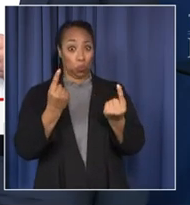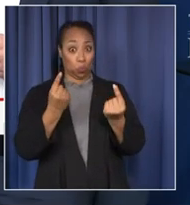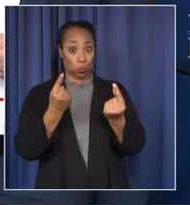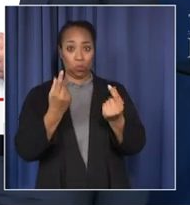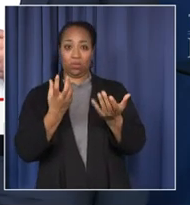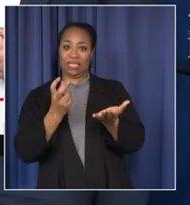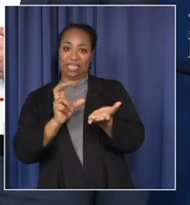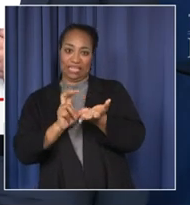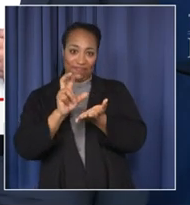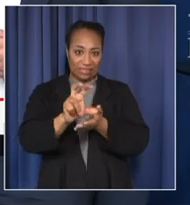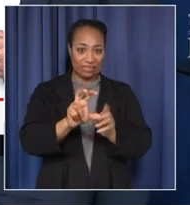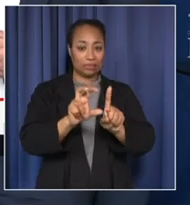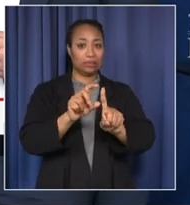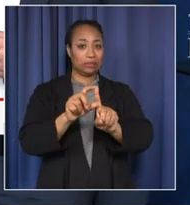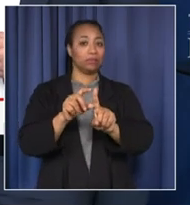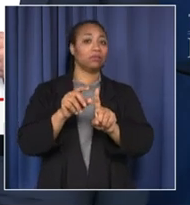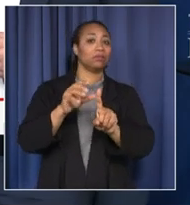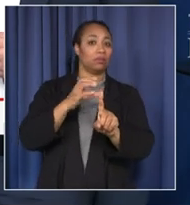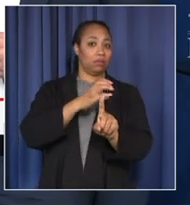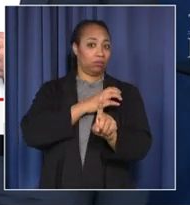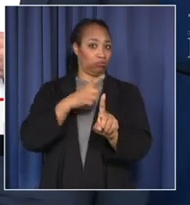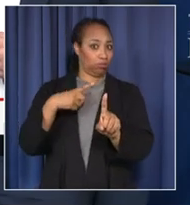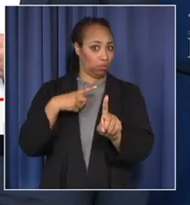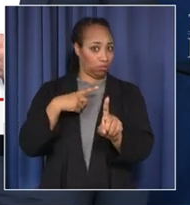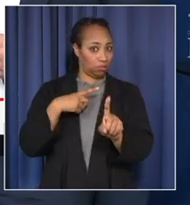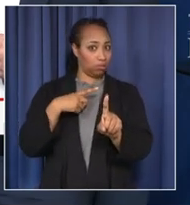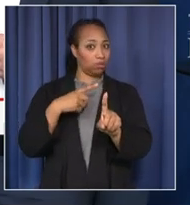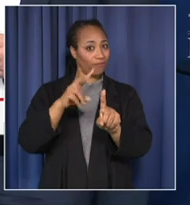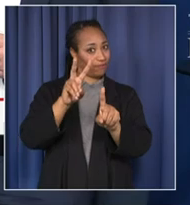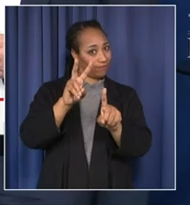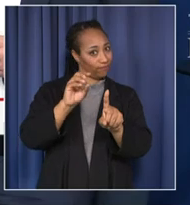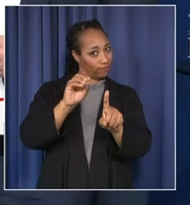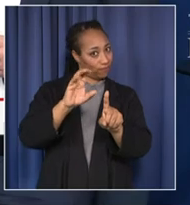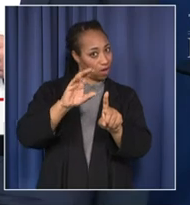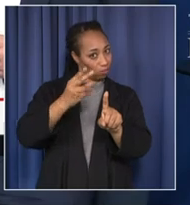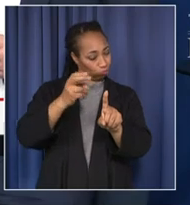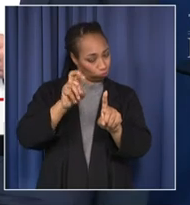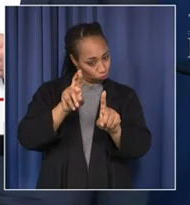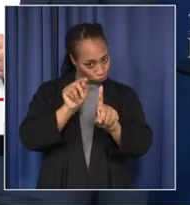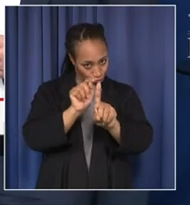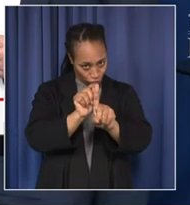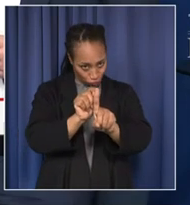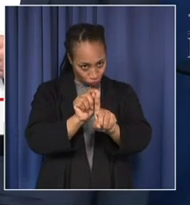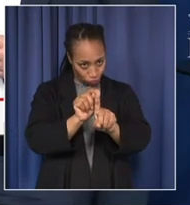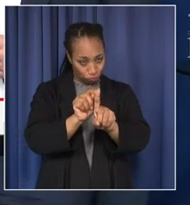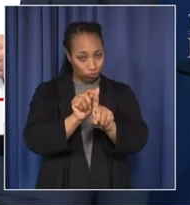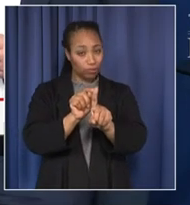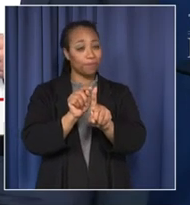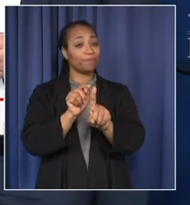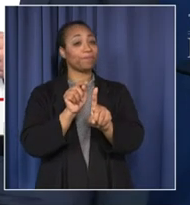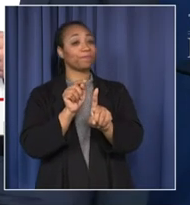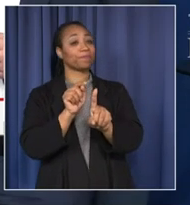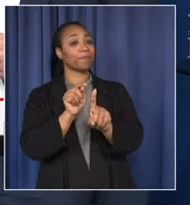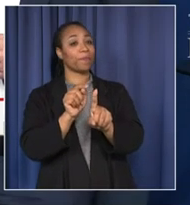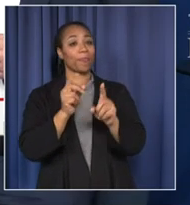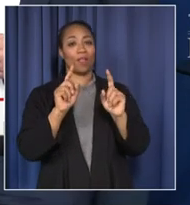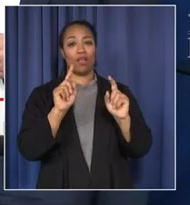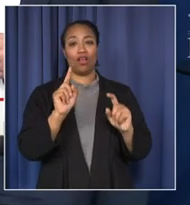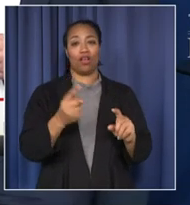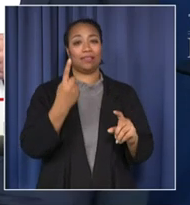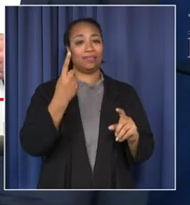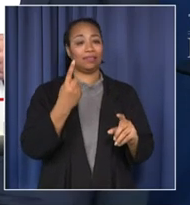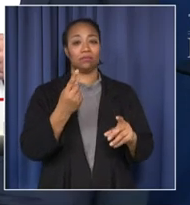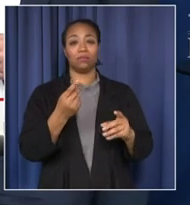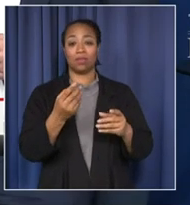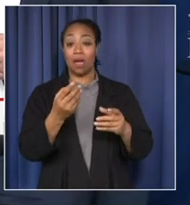number of vouchers, and our charge was to get them out and get them out quickly. And we worked on a